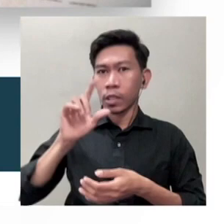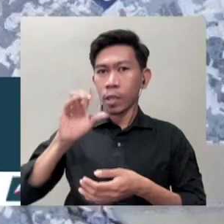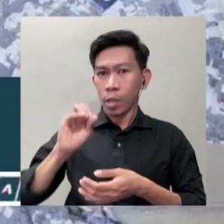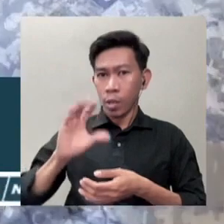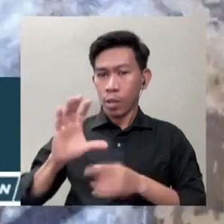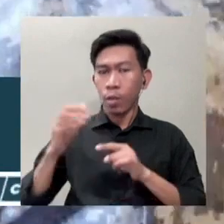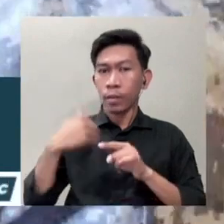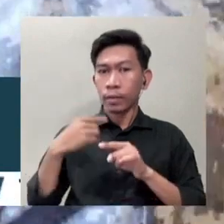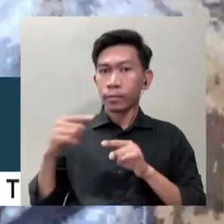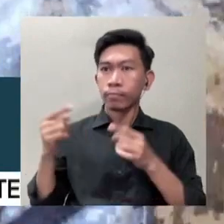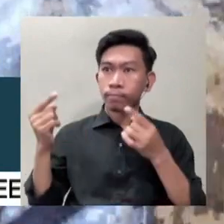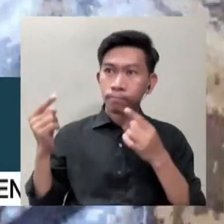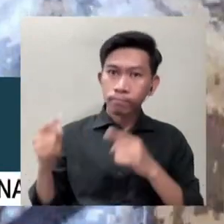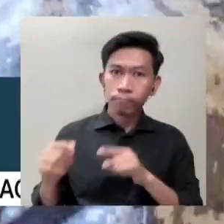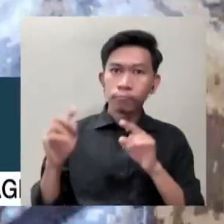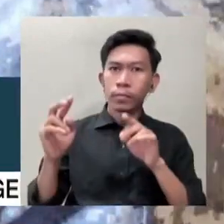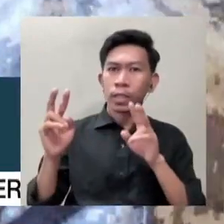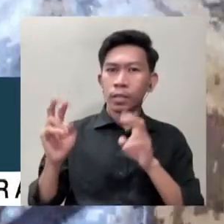between the Philippines and China